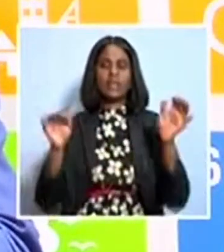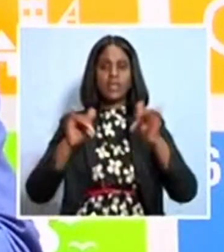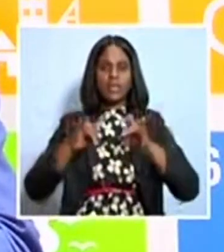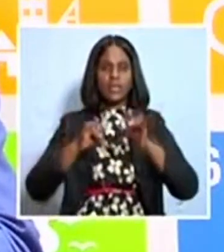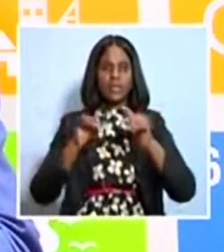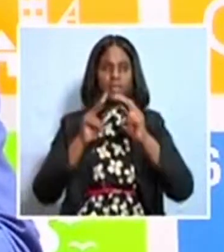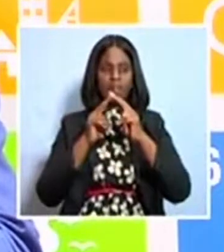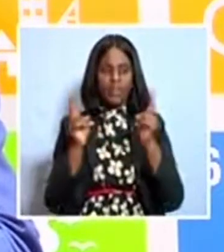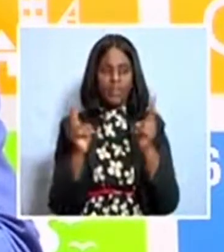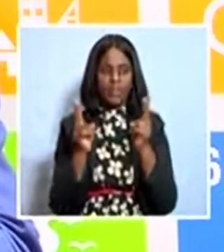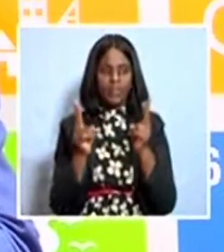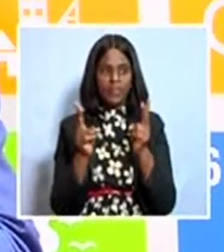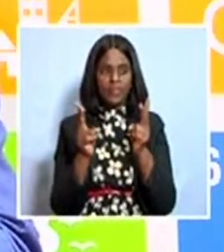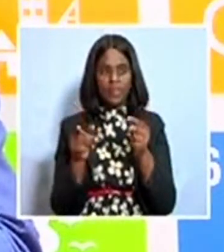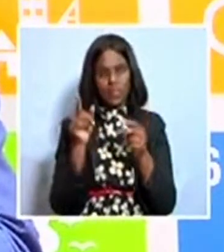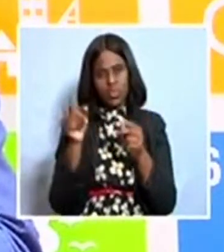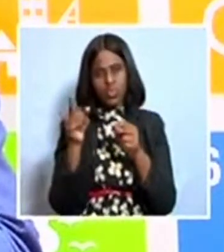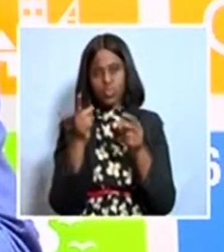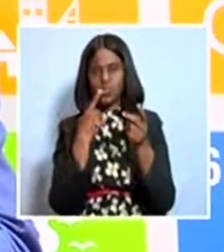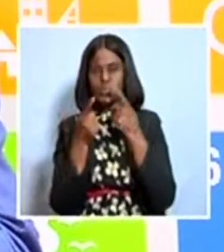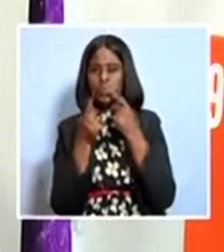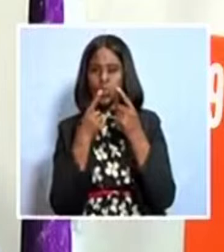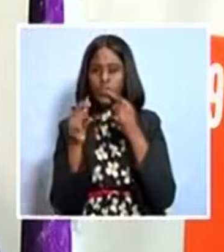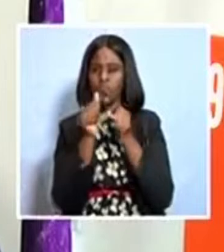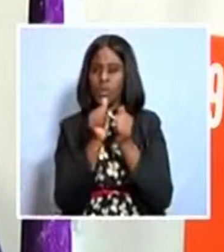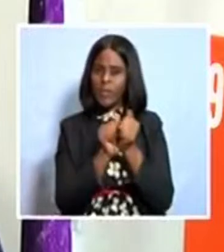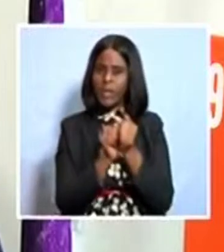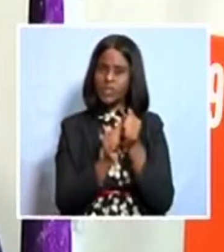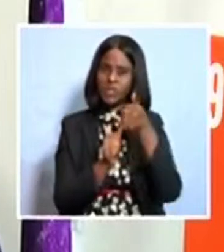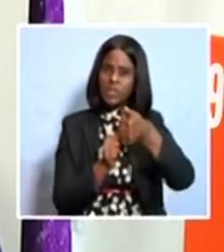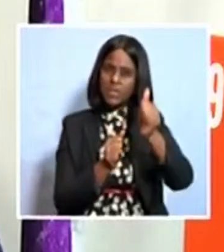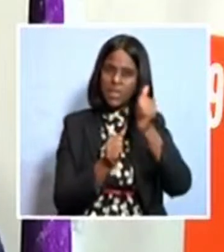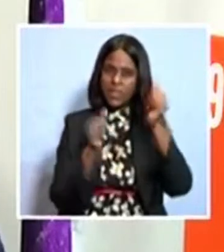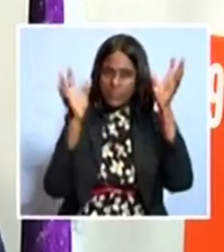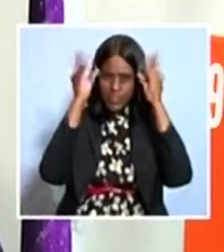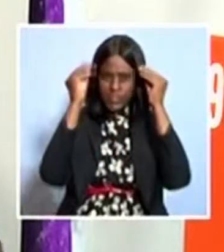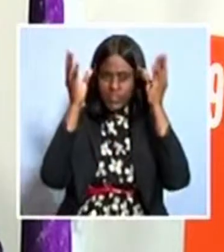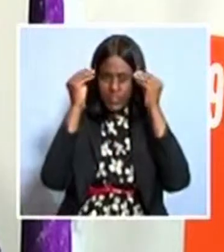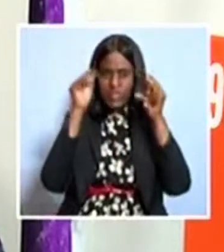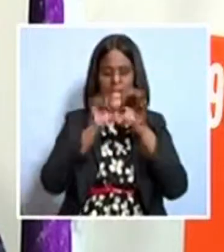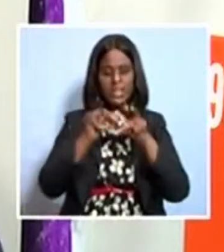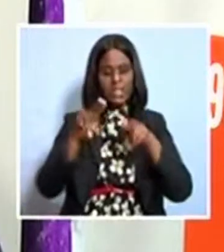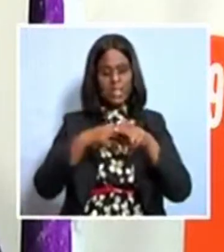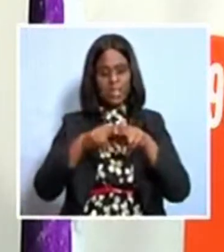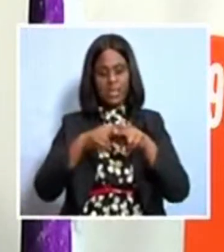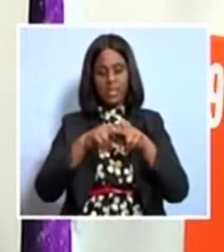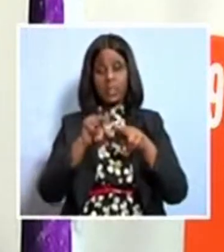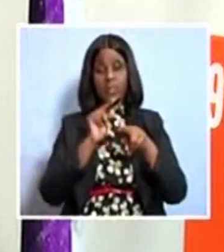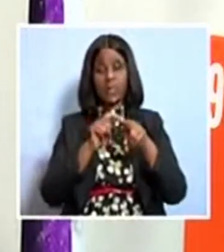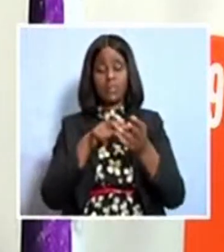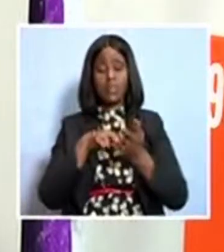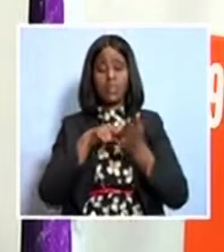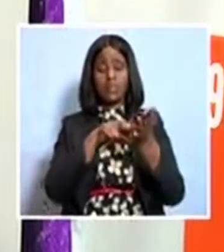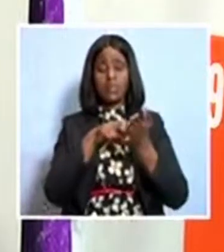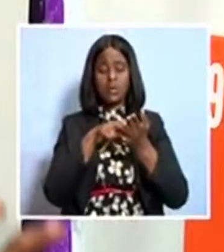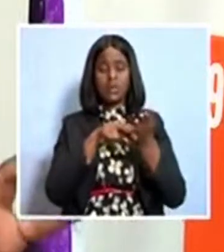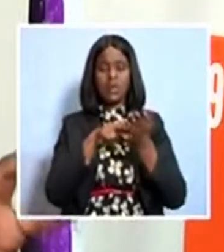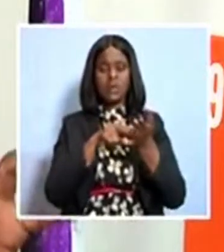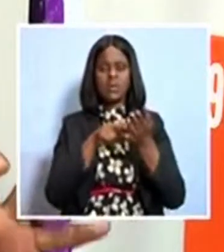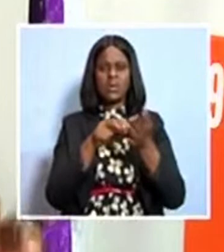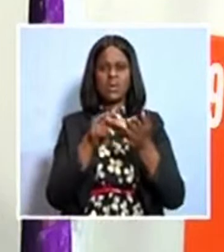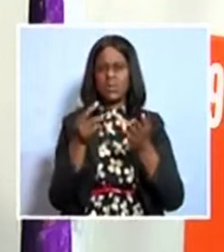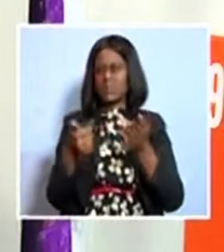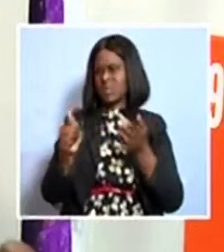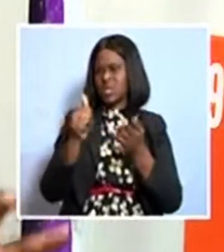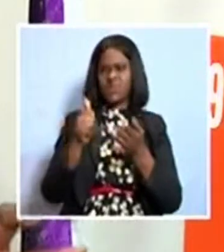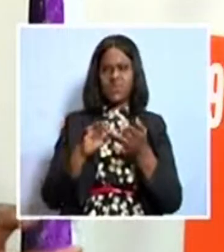so... You're talking about you being a specialist in railway transportation. How does that make you